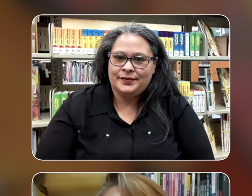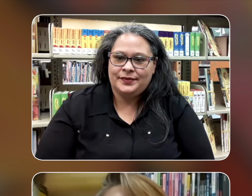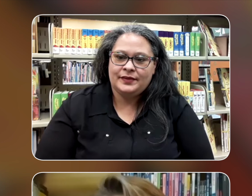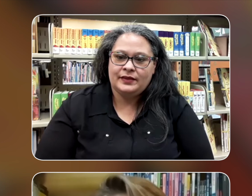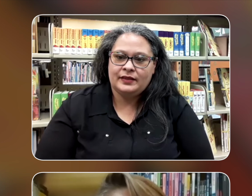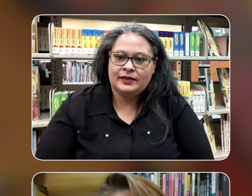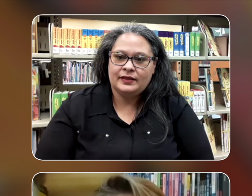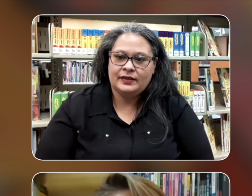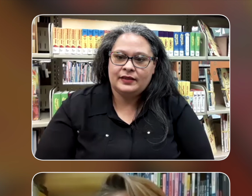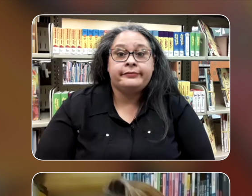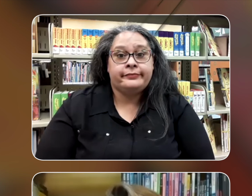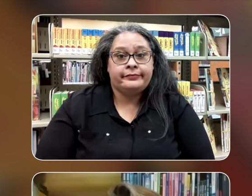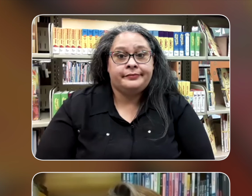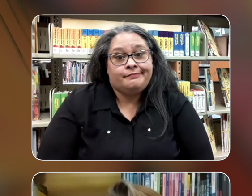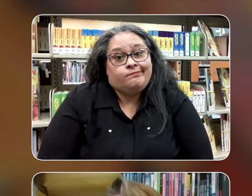sí puedo.